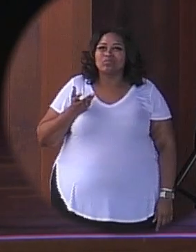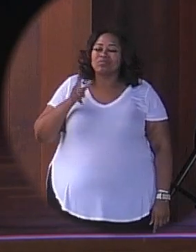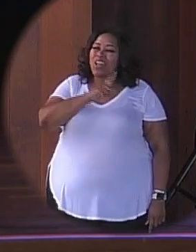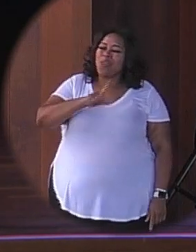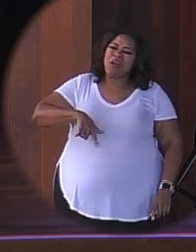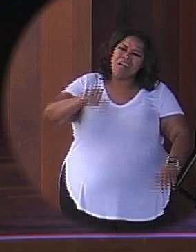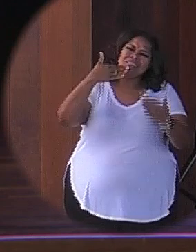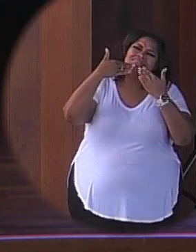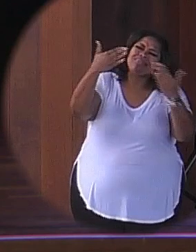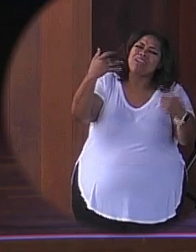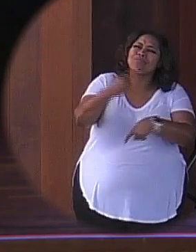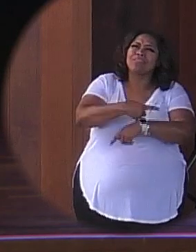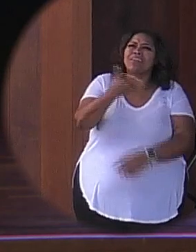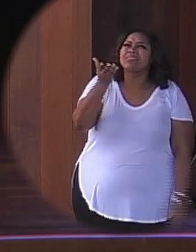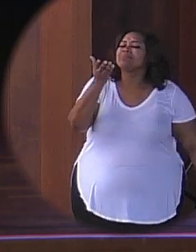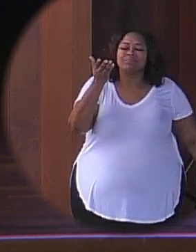Lord, I thank you today